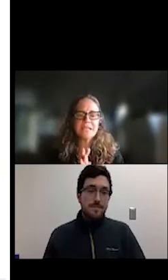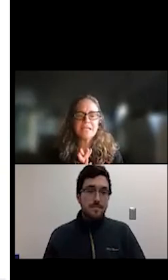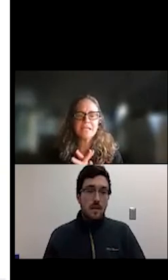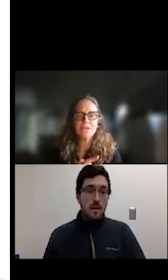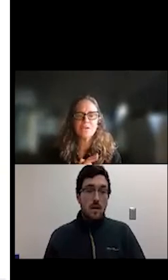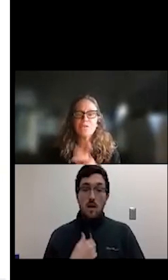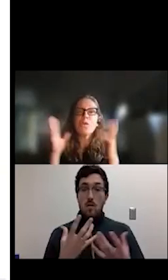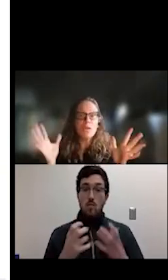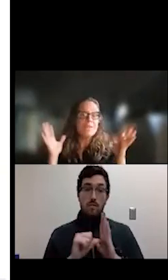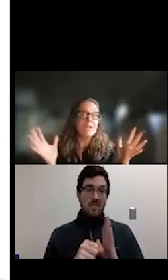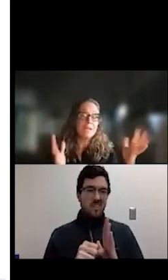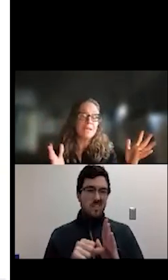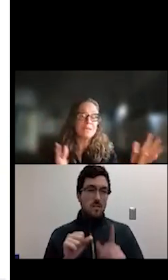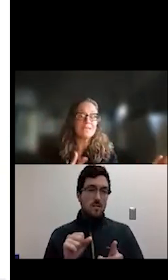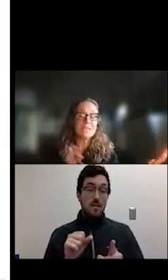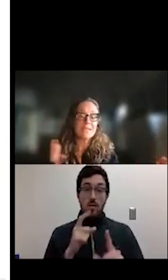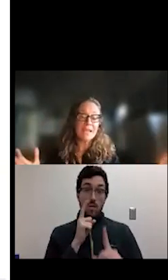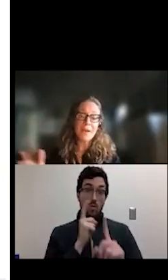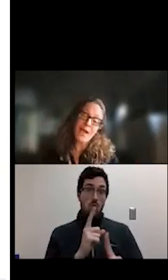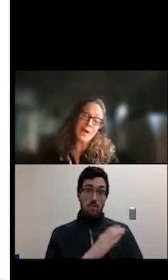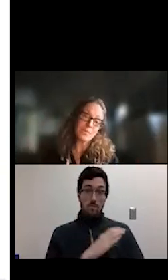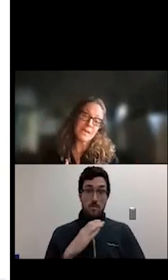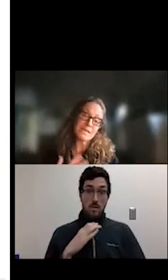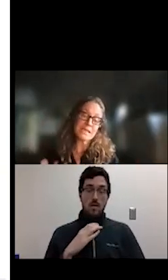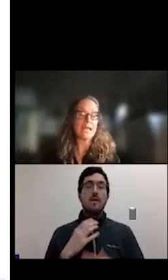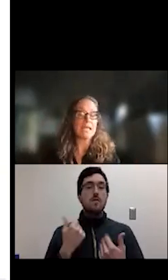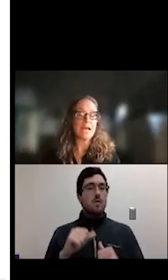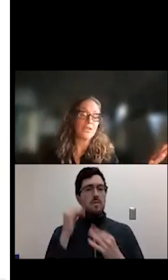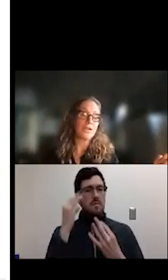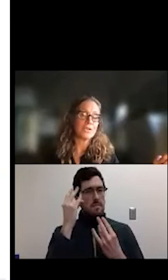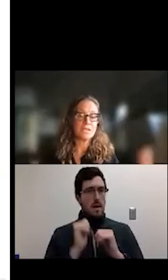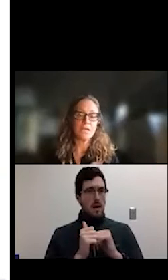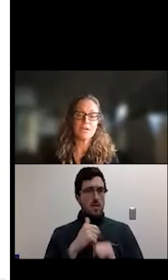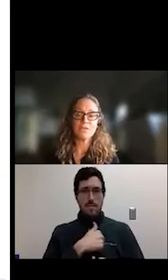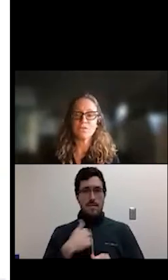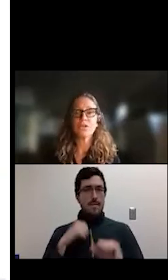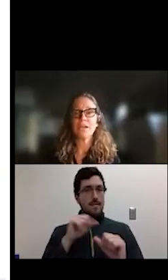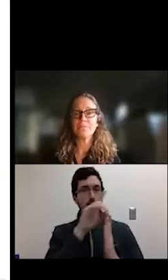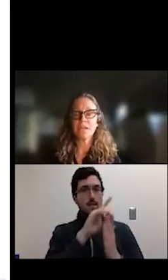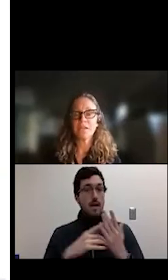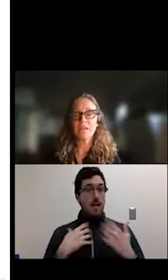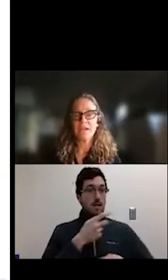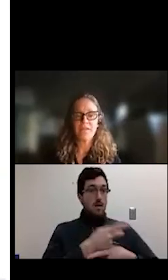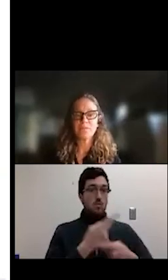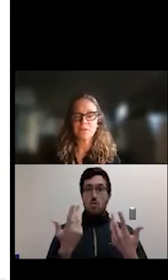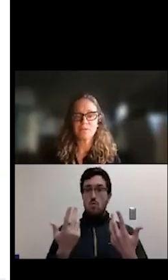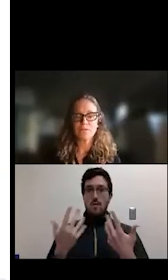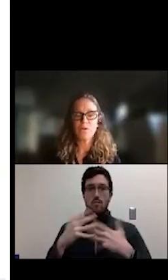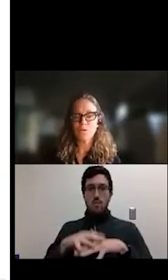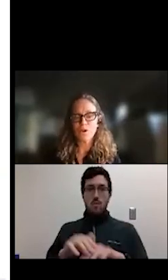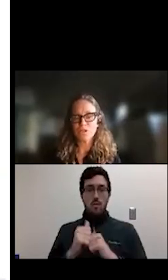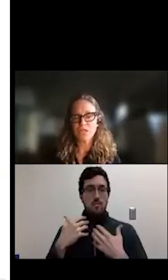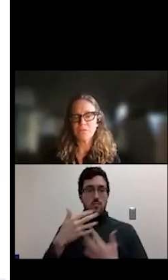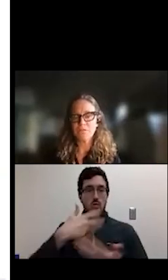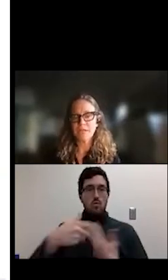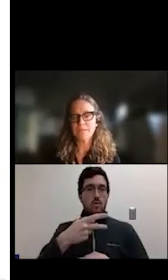want to emphasize that the goal of the committee was to think about how we might design healthcare to integrate social care. And that was their